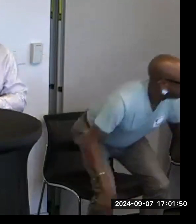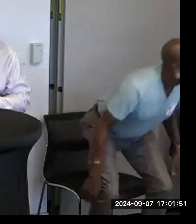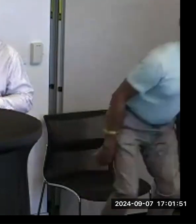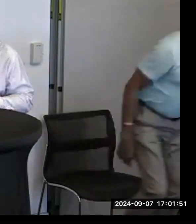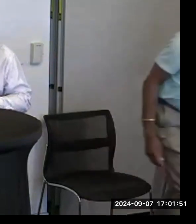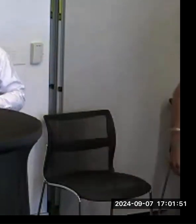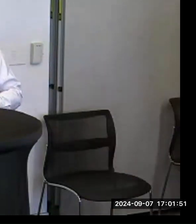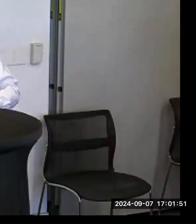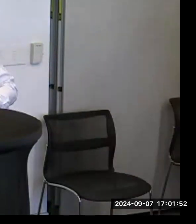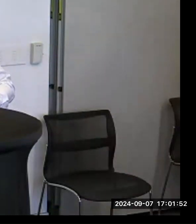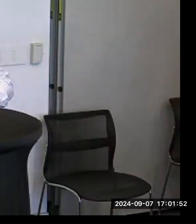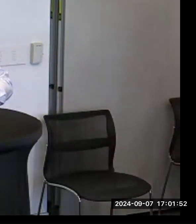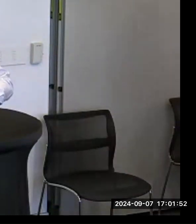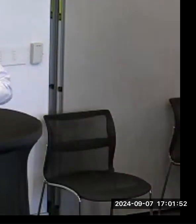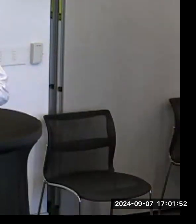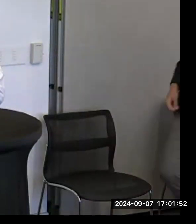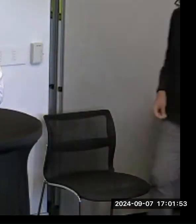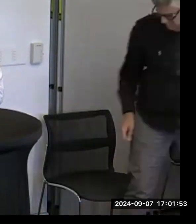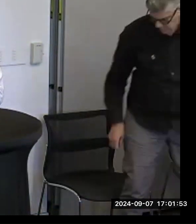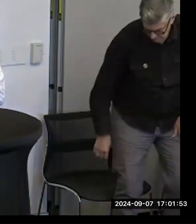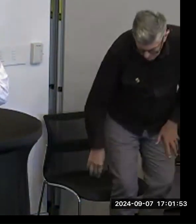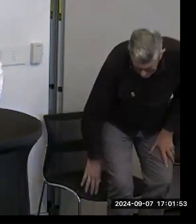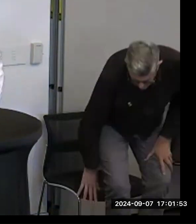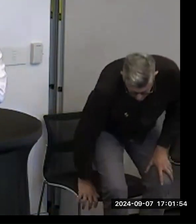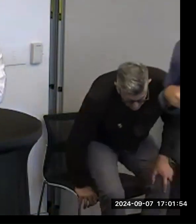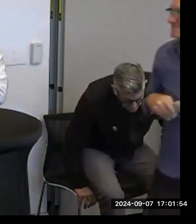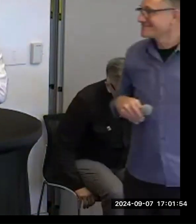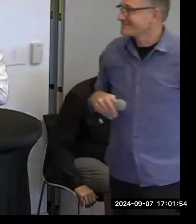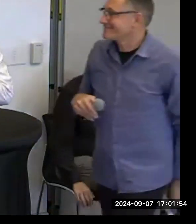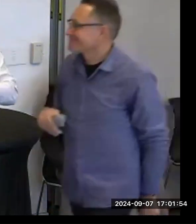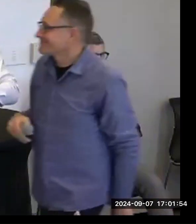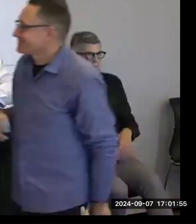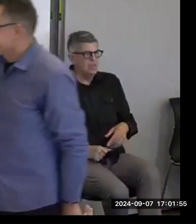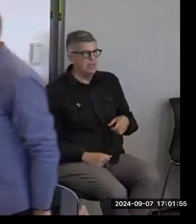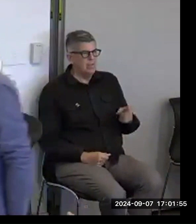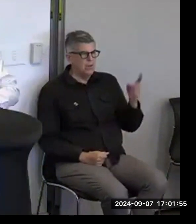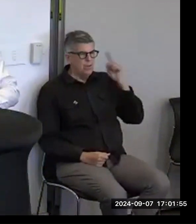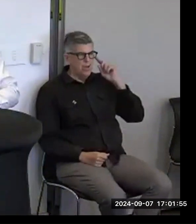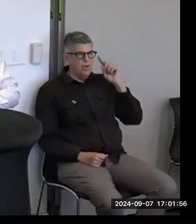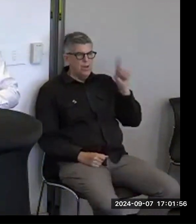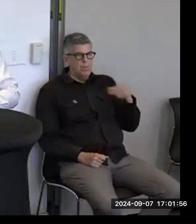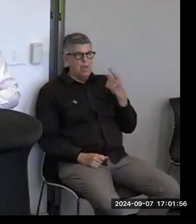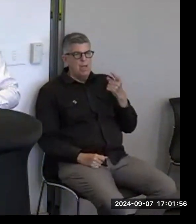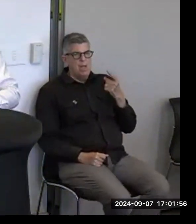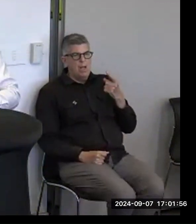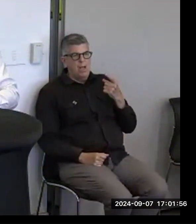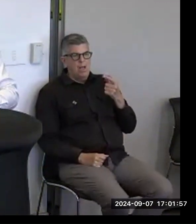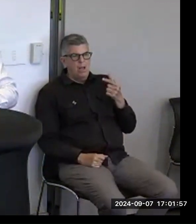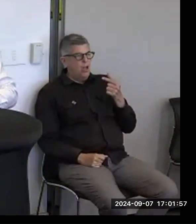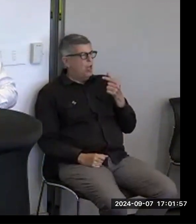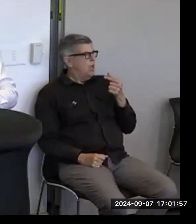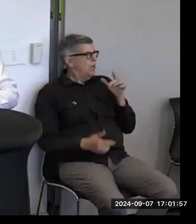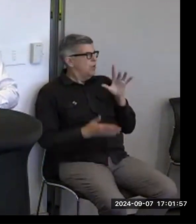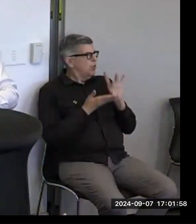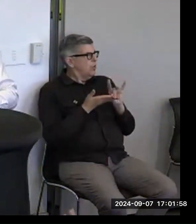If anybody heard about Gemini recommending glue to hold the cheese on your pizza, we don't want the tactile graphic equivalent of that.